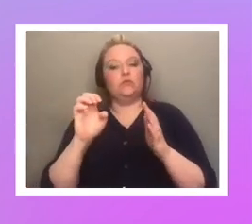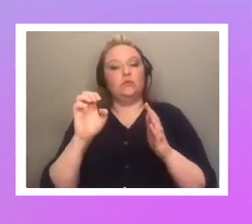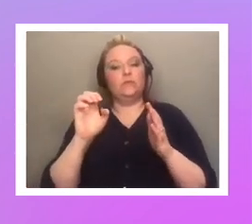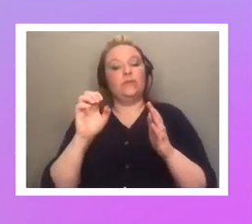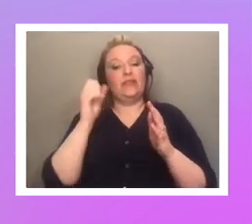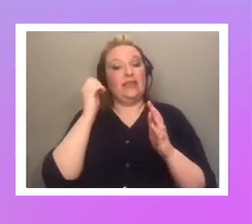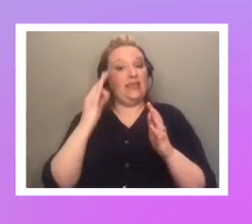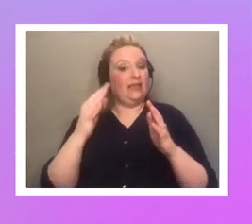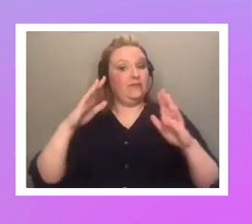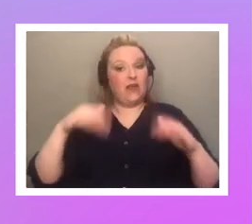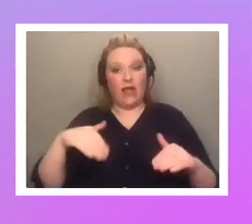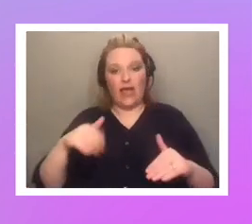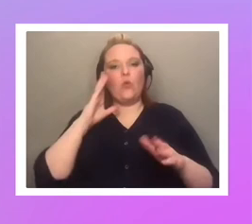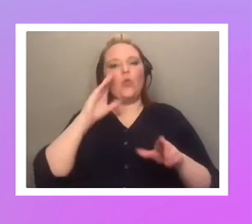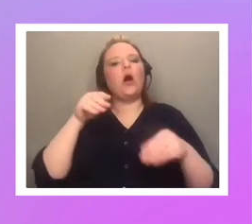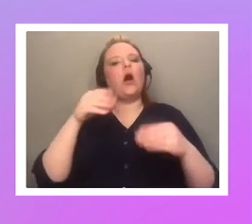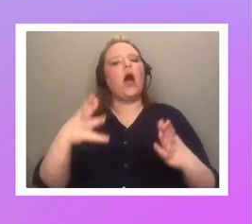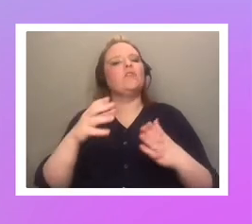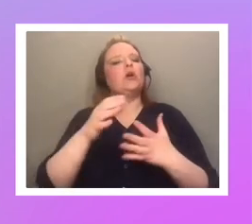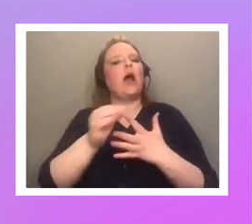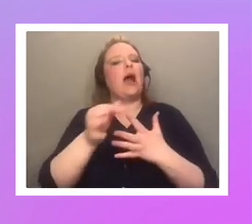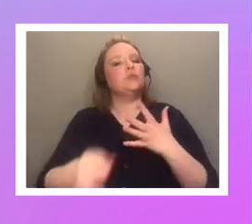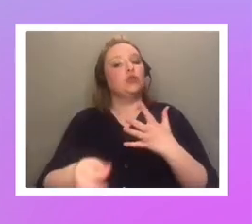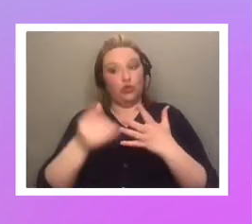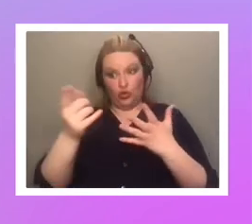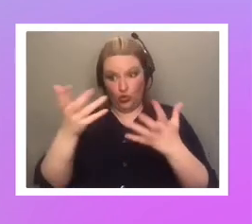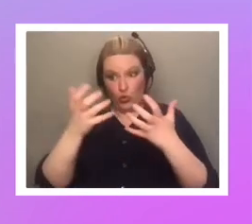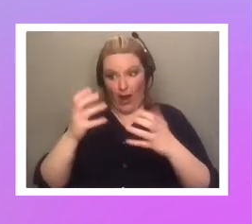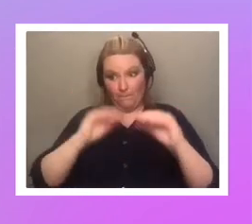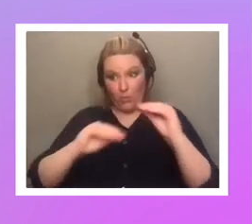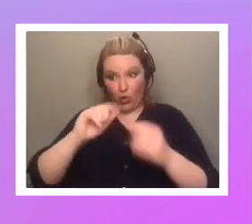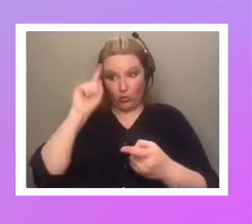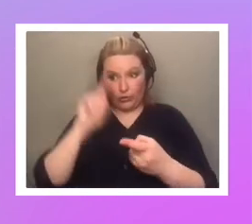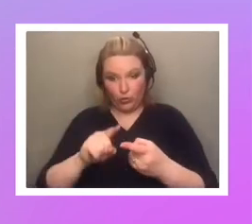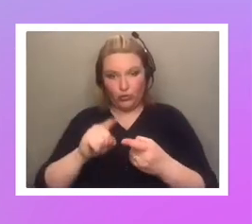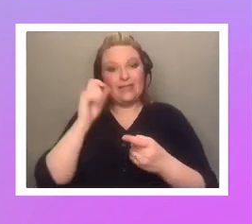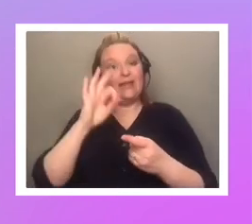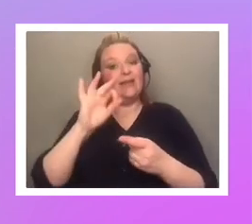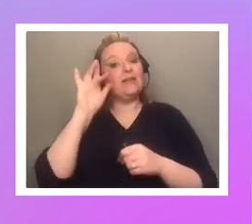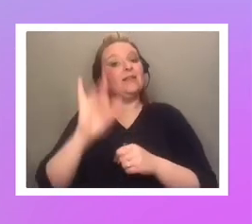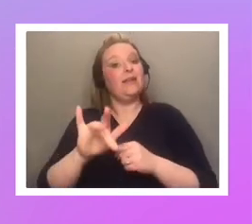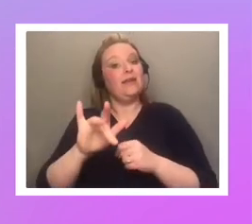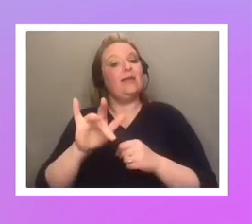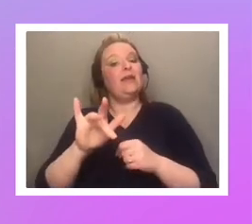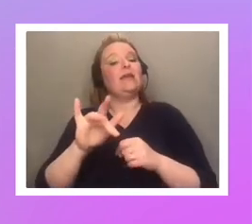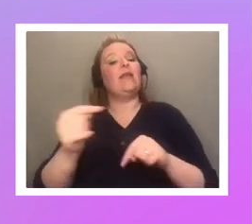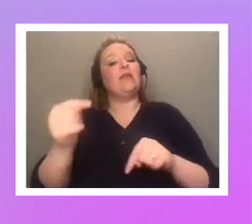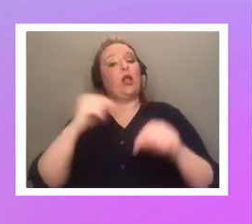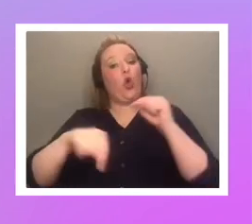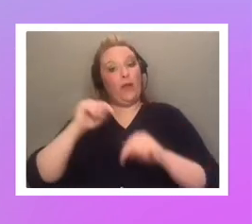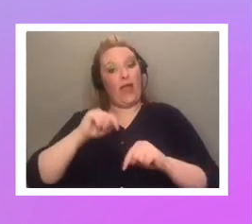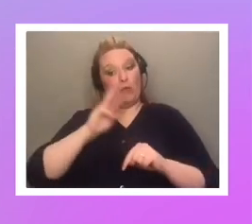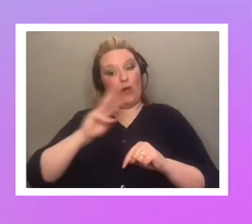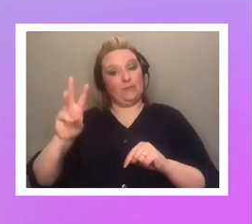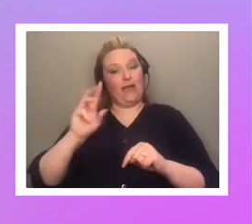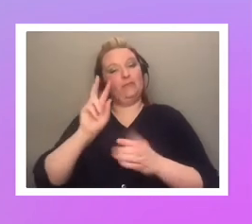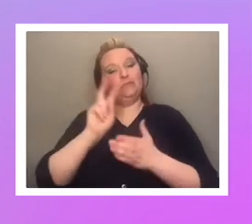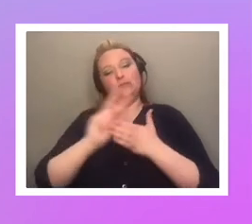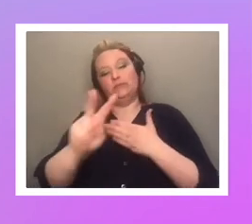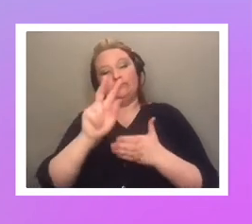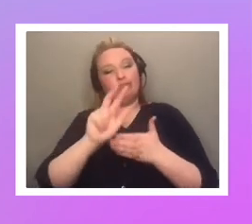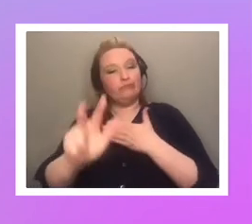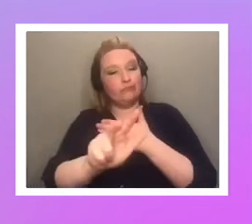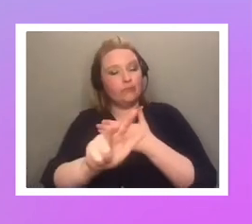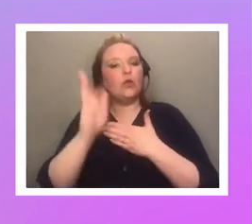if you haven't, it offers you this, hey, do you want to have the motion reduced option? And if you click it and then come back to the site 2 weeks later or whatever,